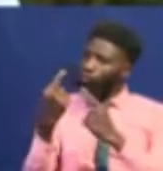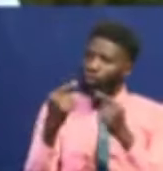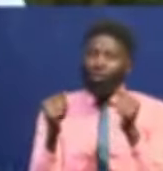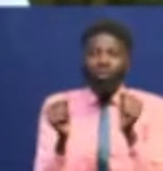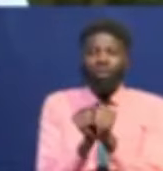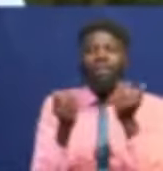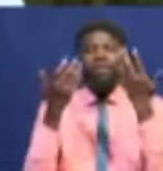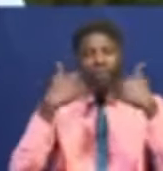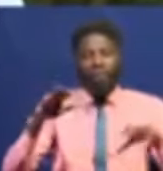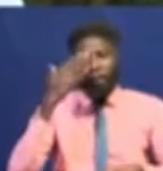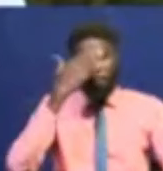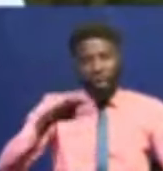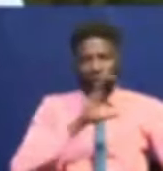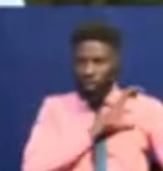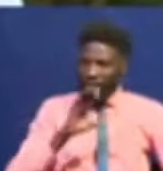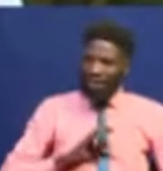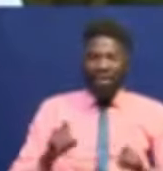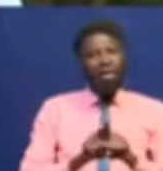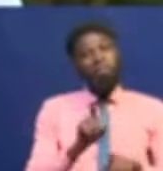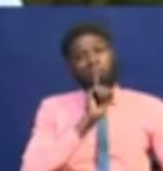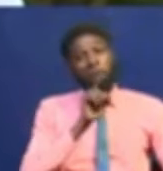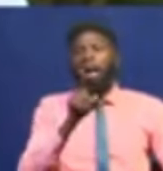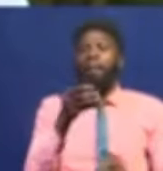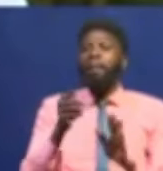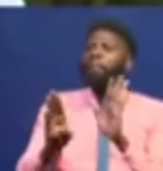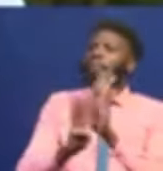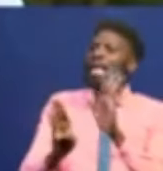committee, same thing, and said this is a bad bill.